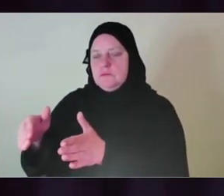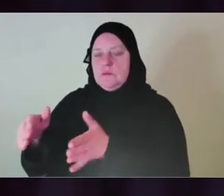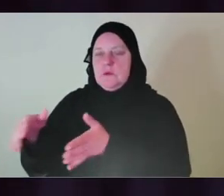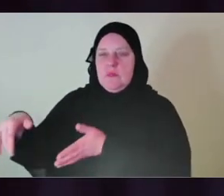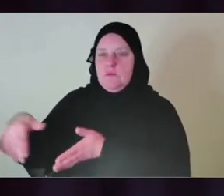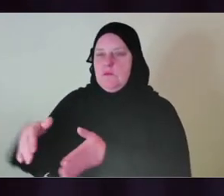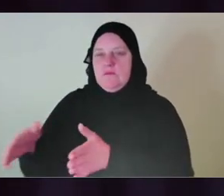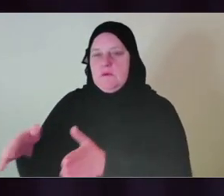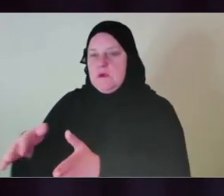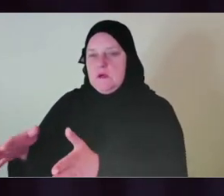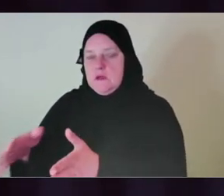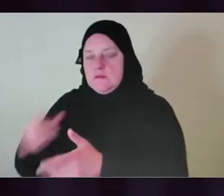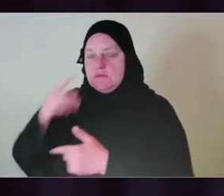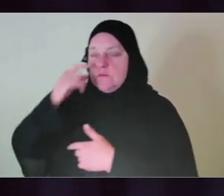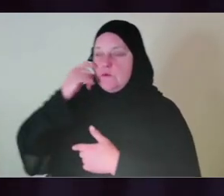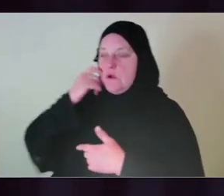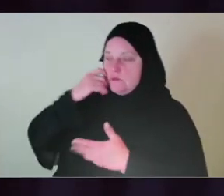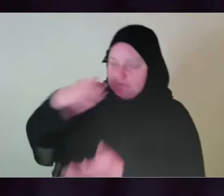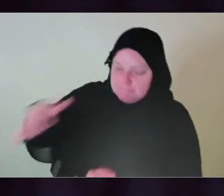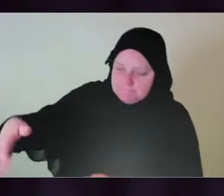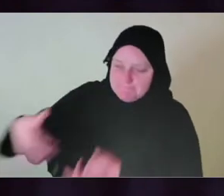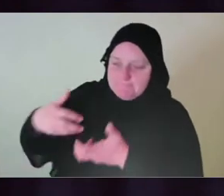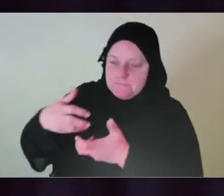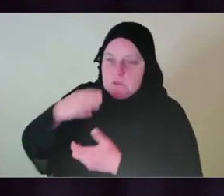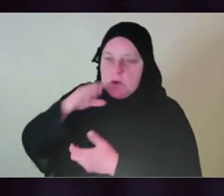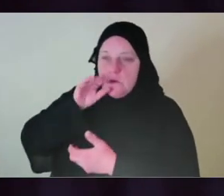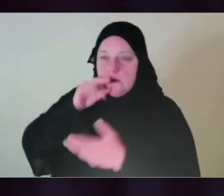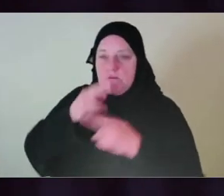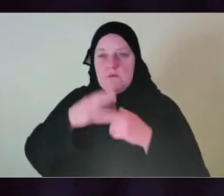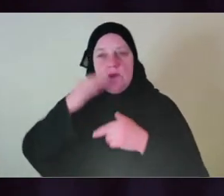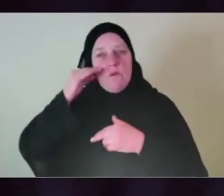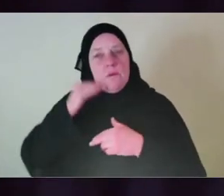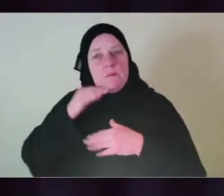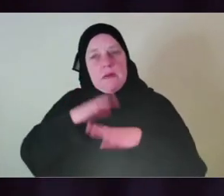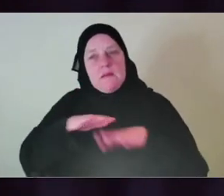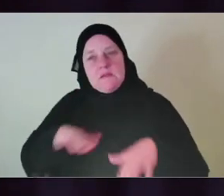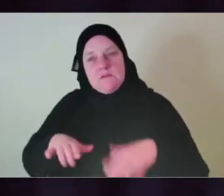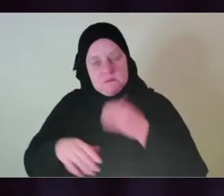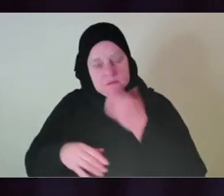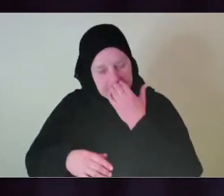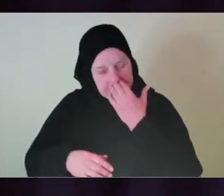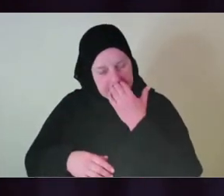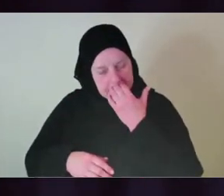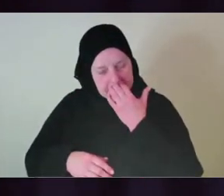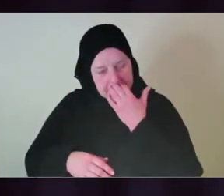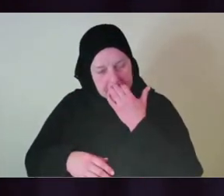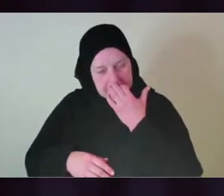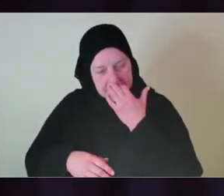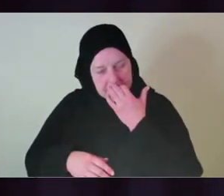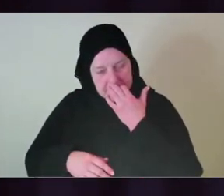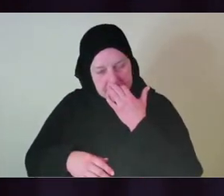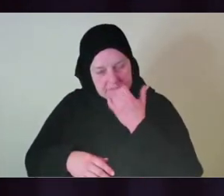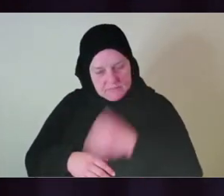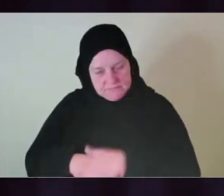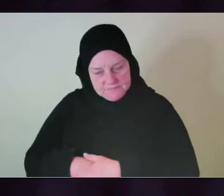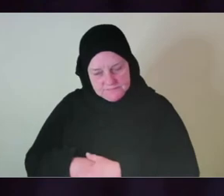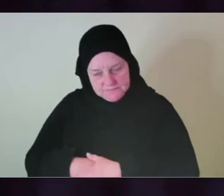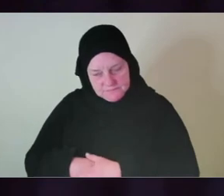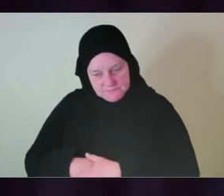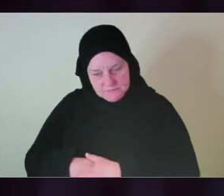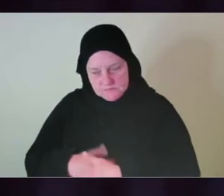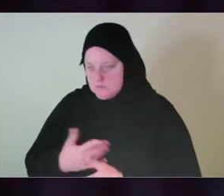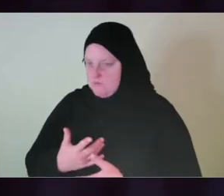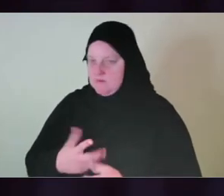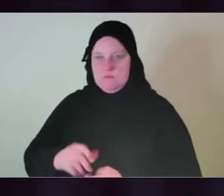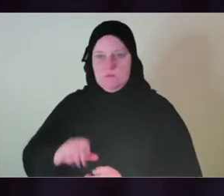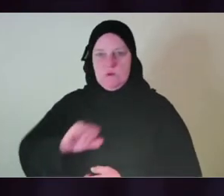the women and the children of the camp. History narrates how courageous these brothers were on this day